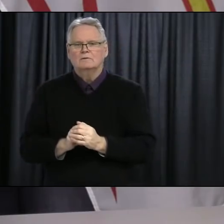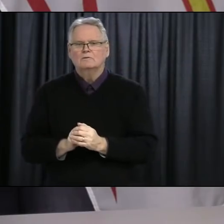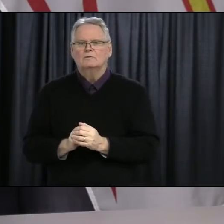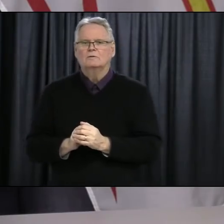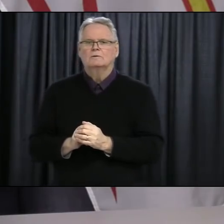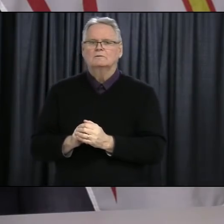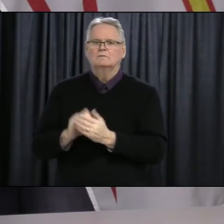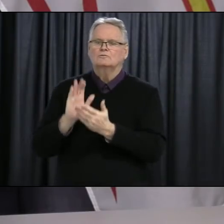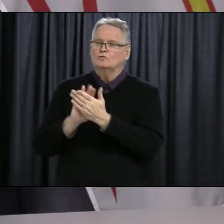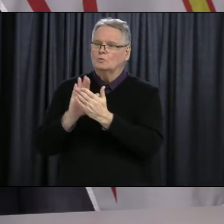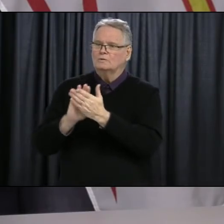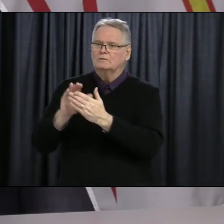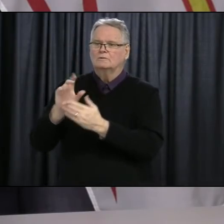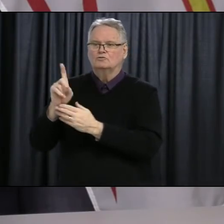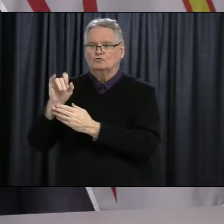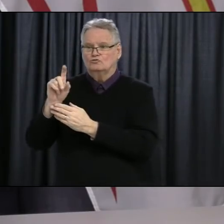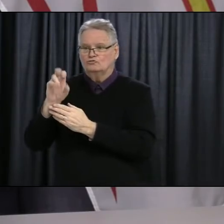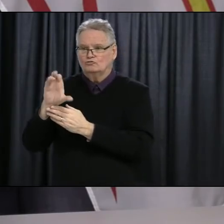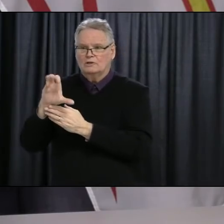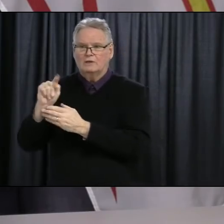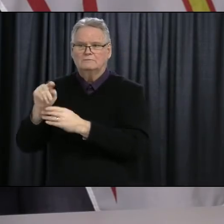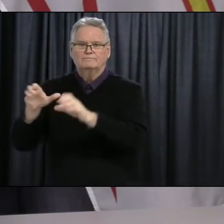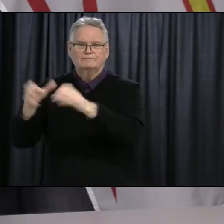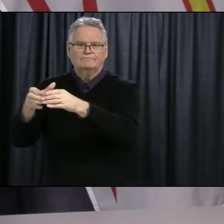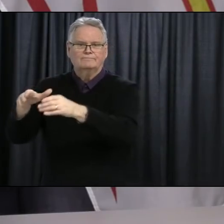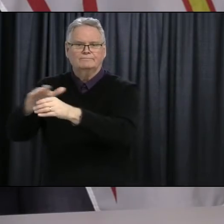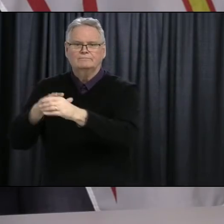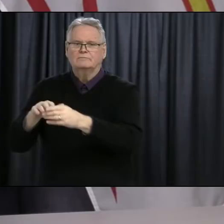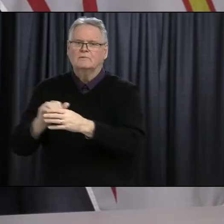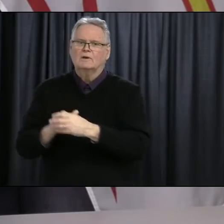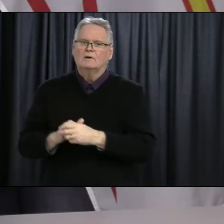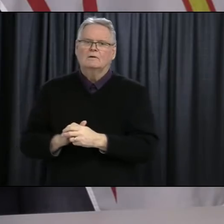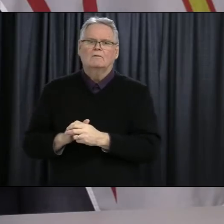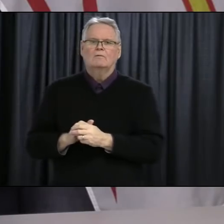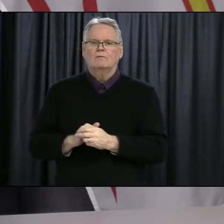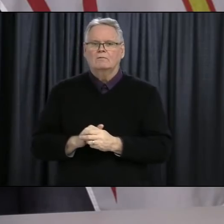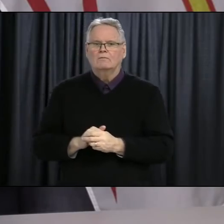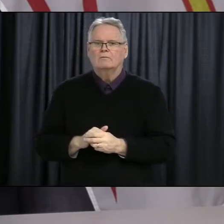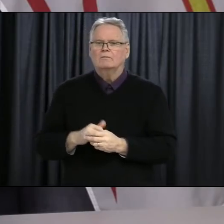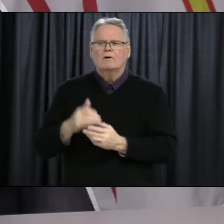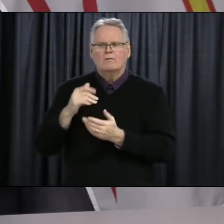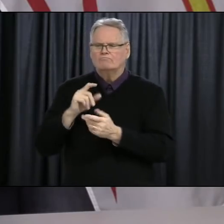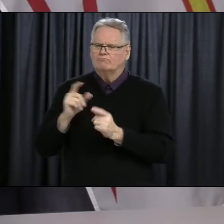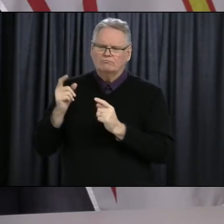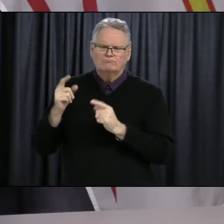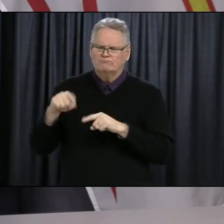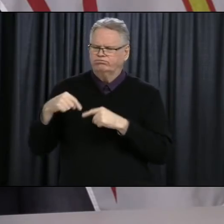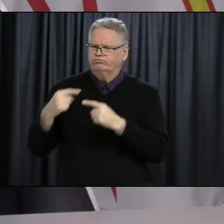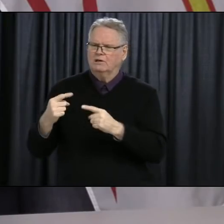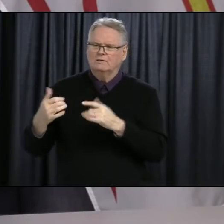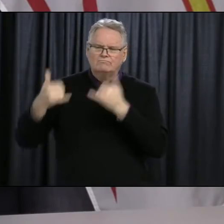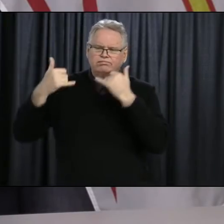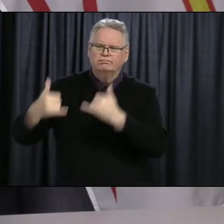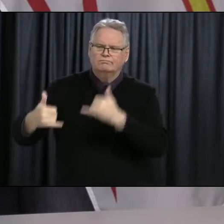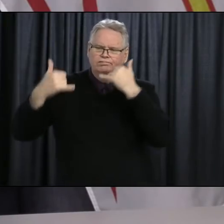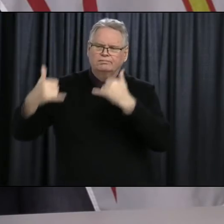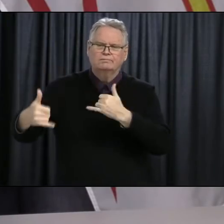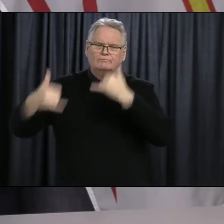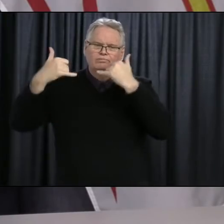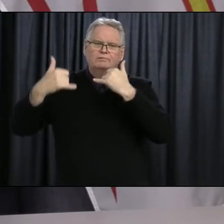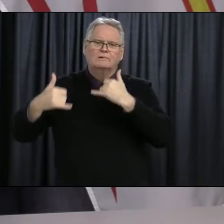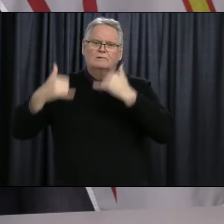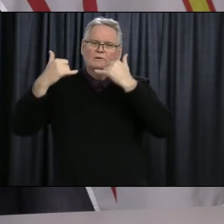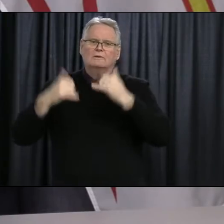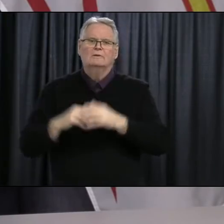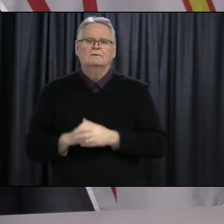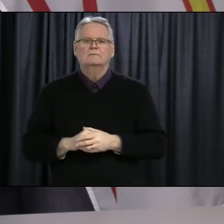basis. And, you know, we will make decisions. If the evidence changes in any way, we'll make decisions based on that evidence.